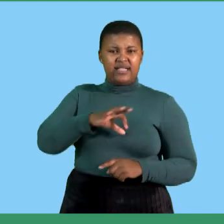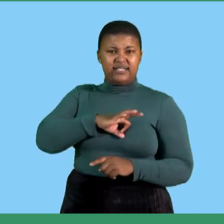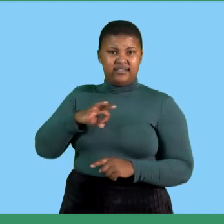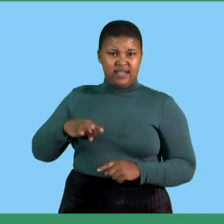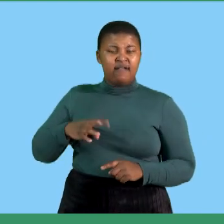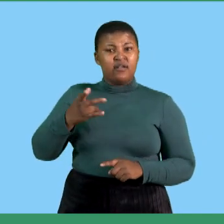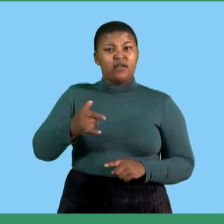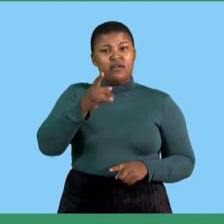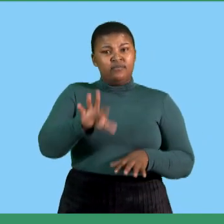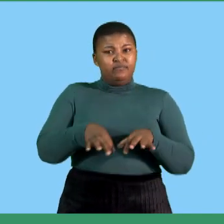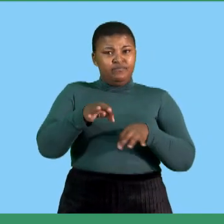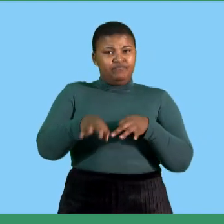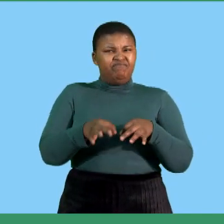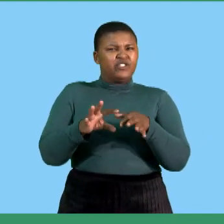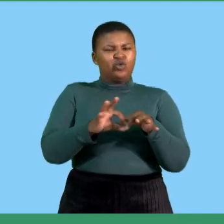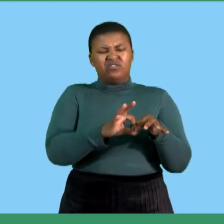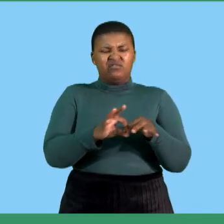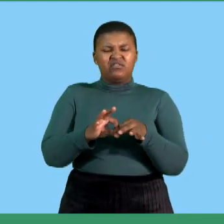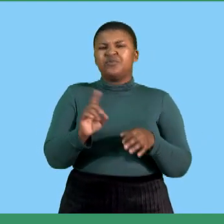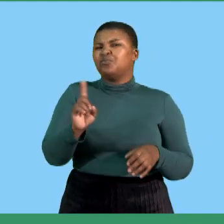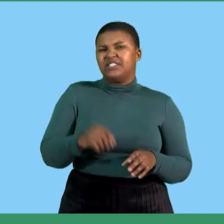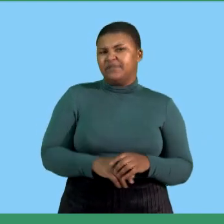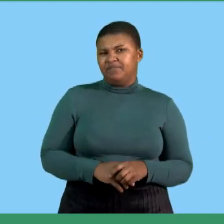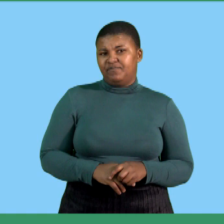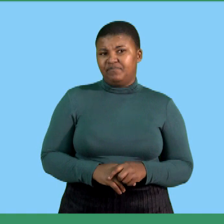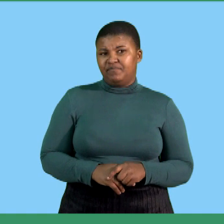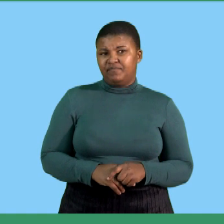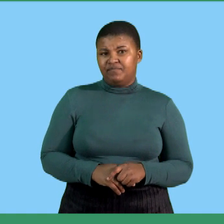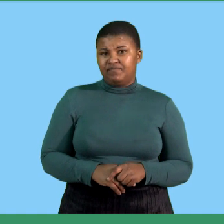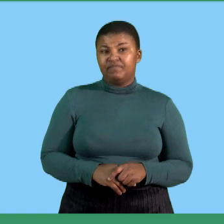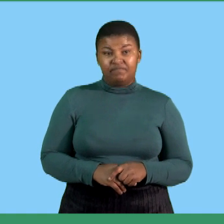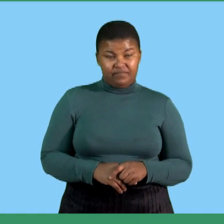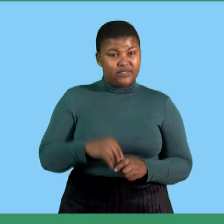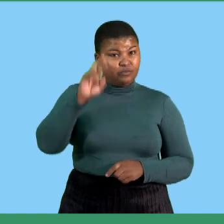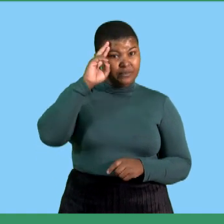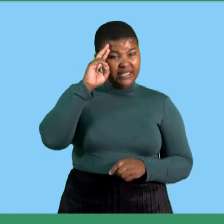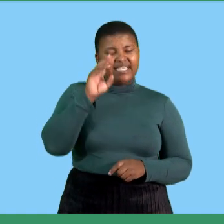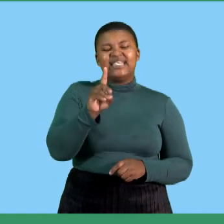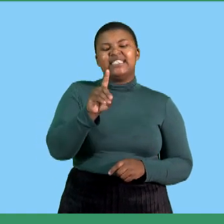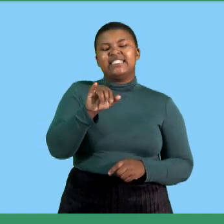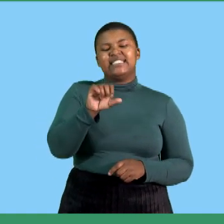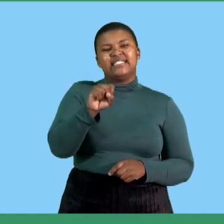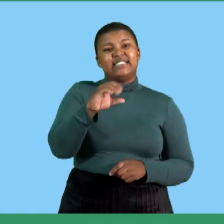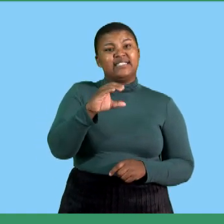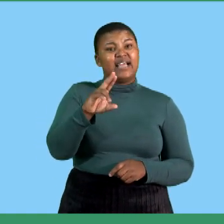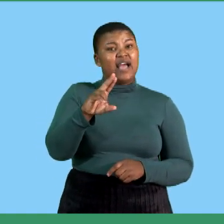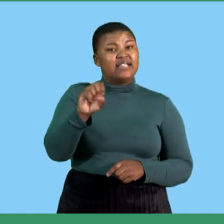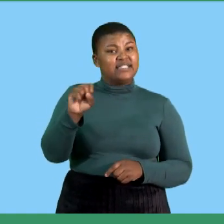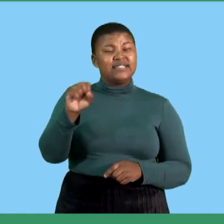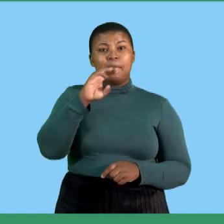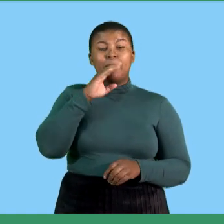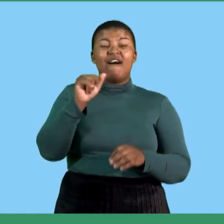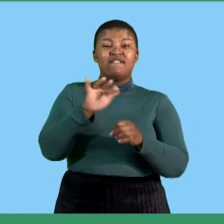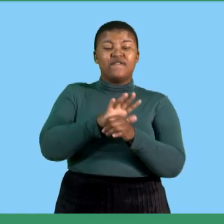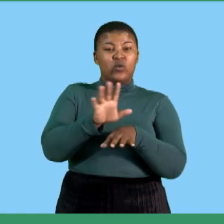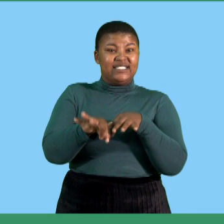relationship between the employer and the employee. Now, discuss means, of course, full sentences. So